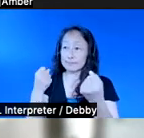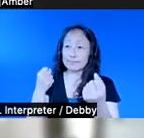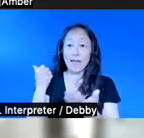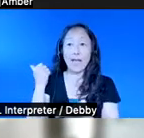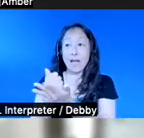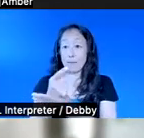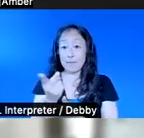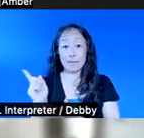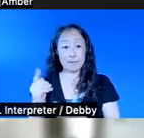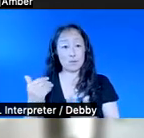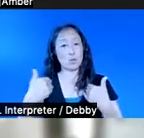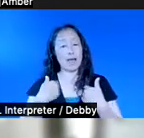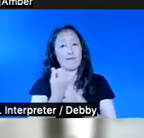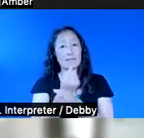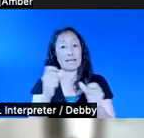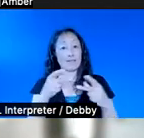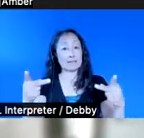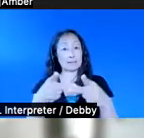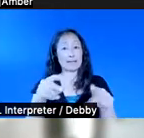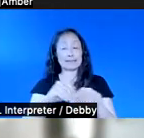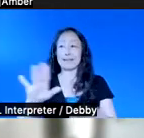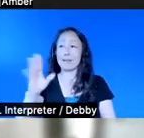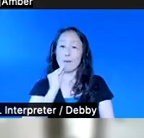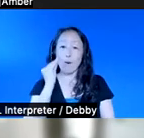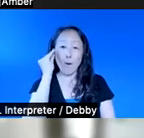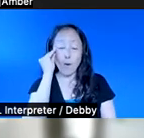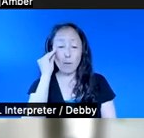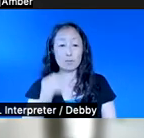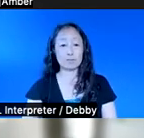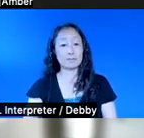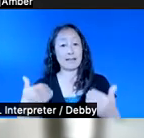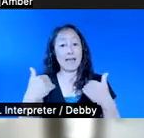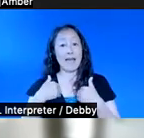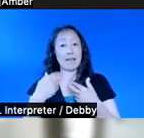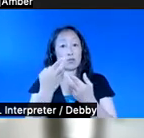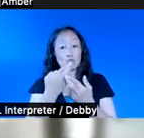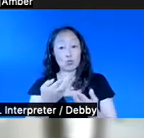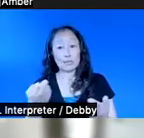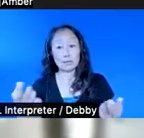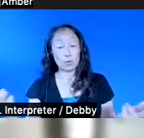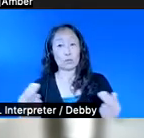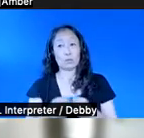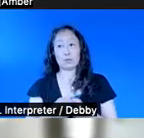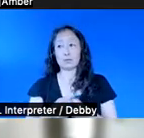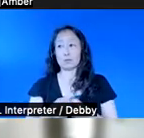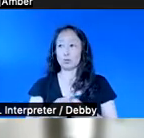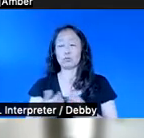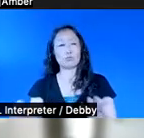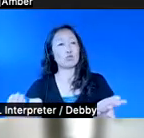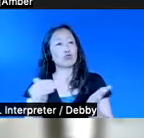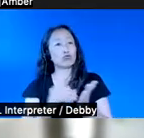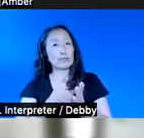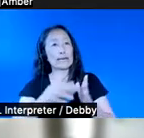have safe spaces in their home and to have resources to regain control over their lives with whatever